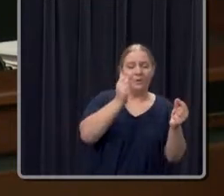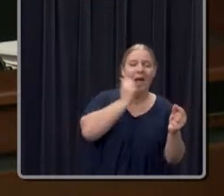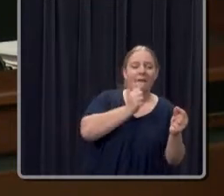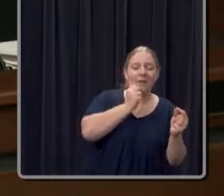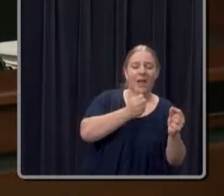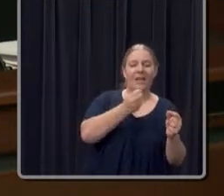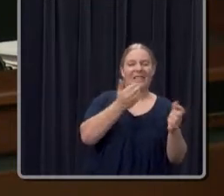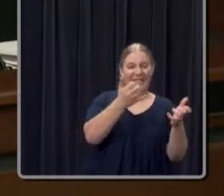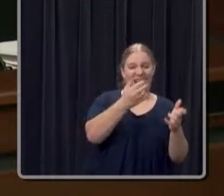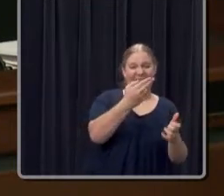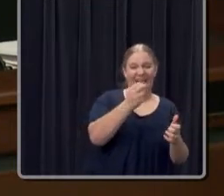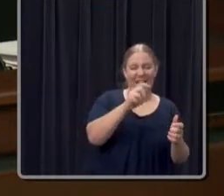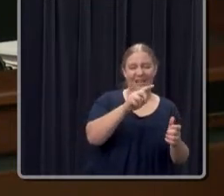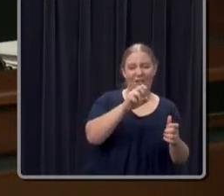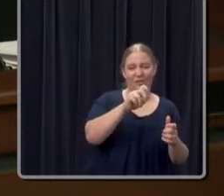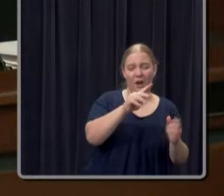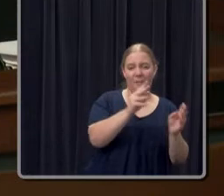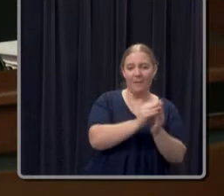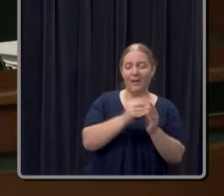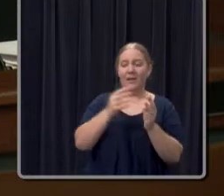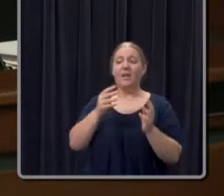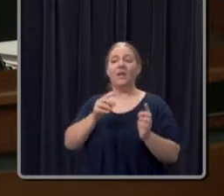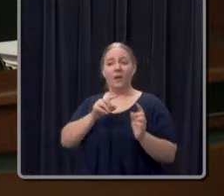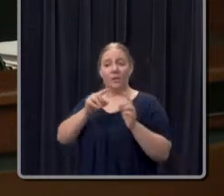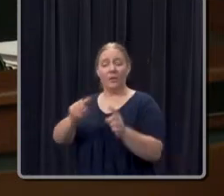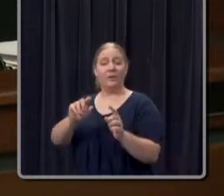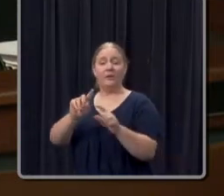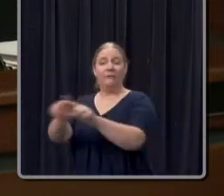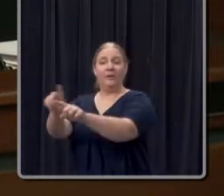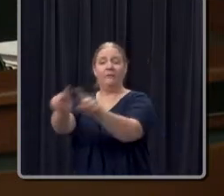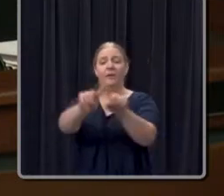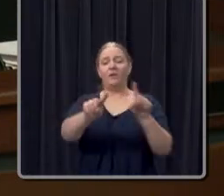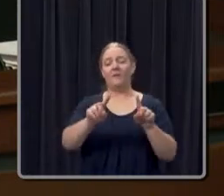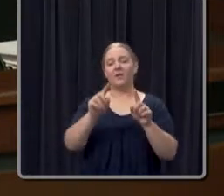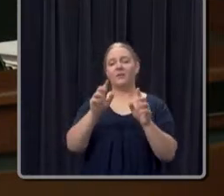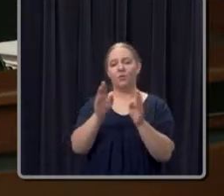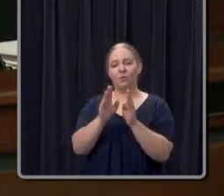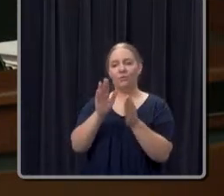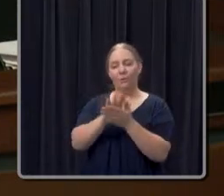Start meeting. Then I was at Santa Fe and then at Sunnyside.